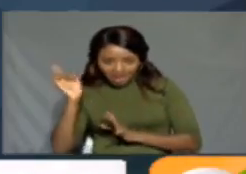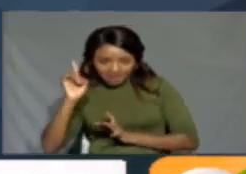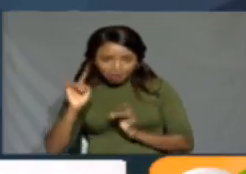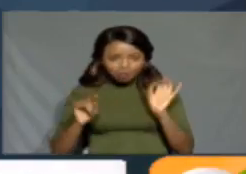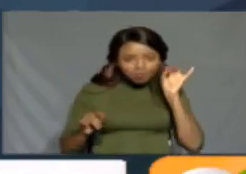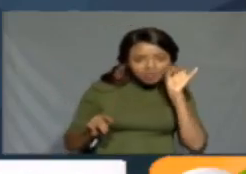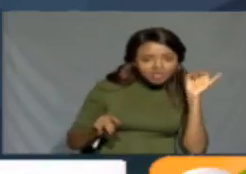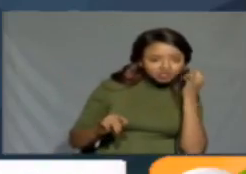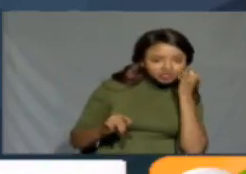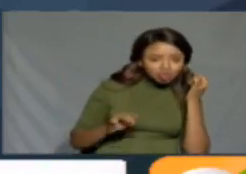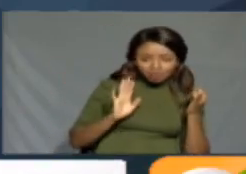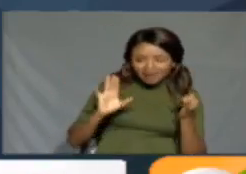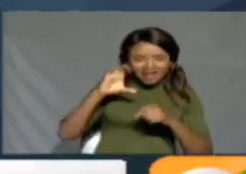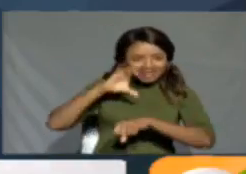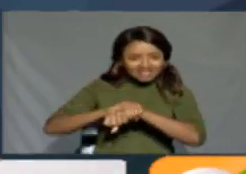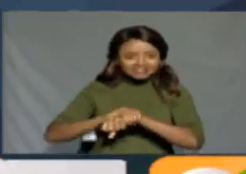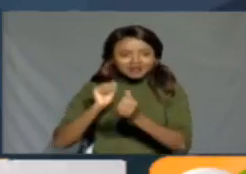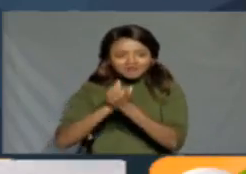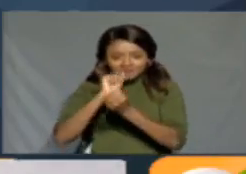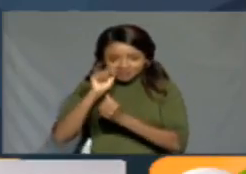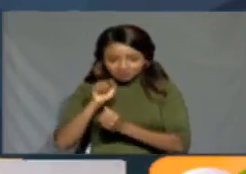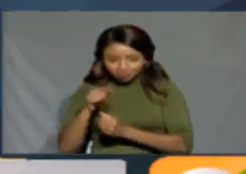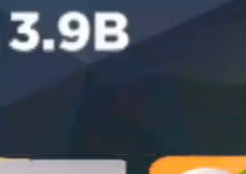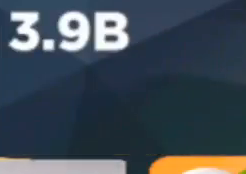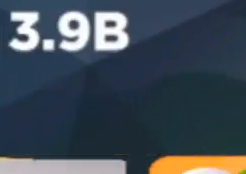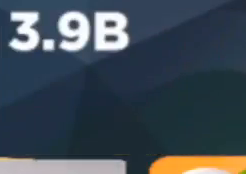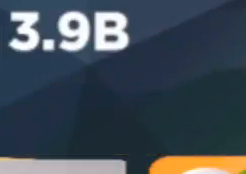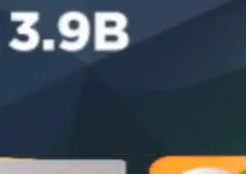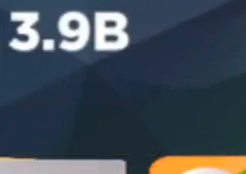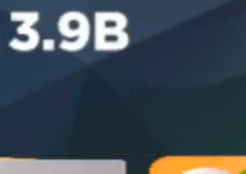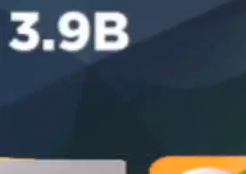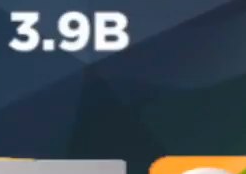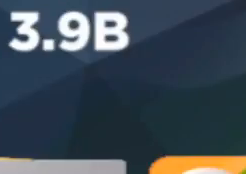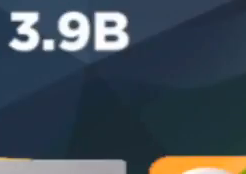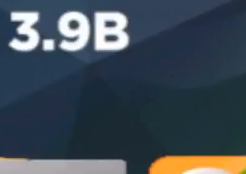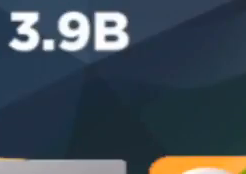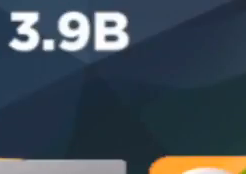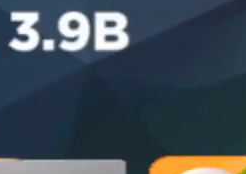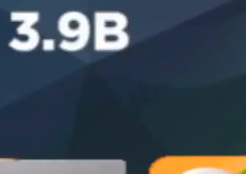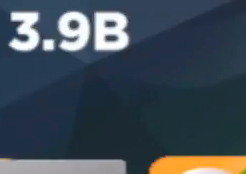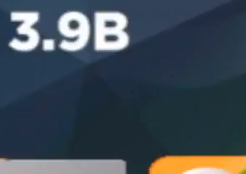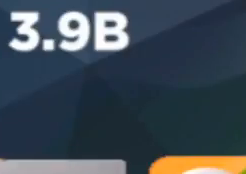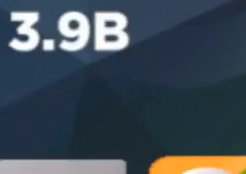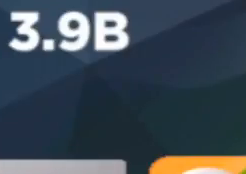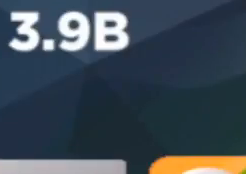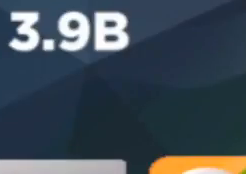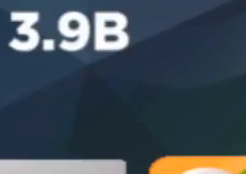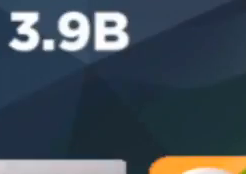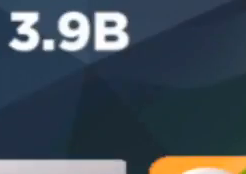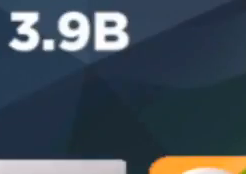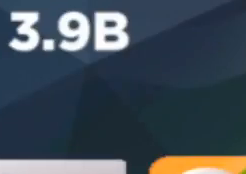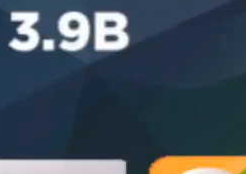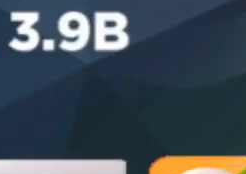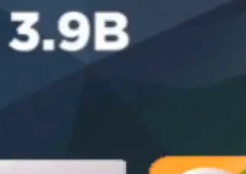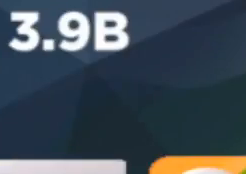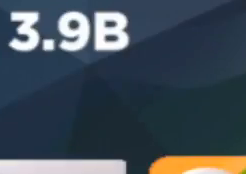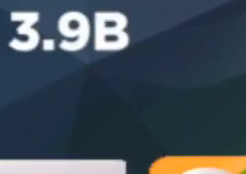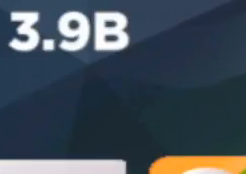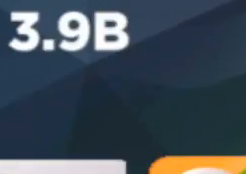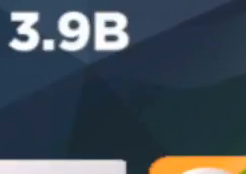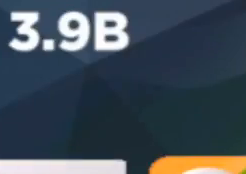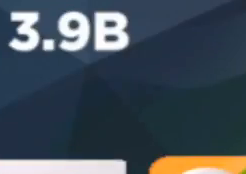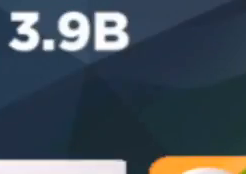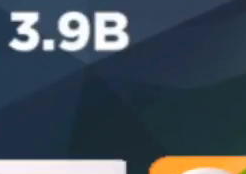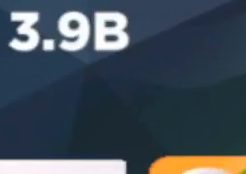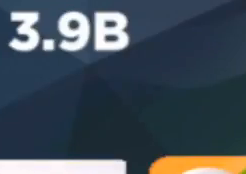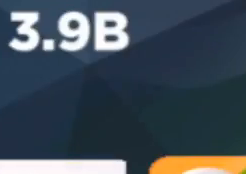share of 15.7 billion shillings in the last financial year, compared to Isiolo that got just 3.9 million shillings, mainly